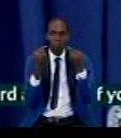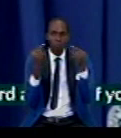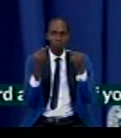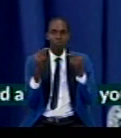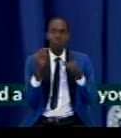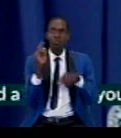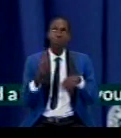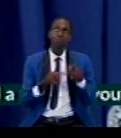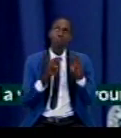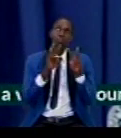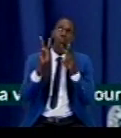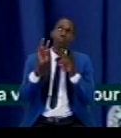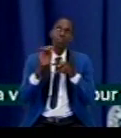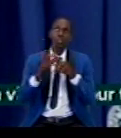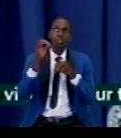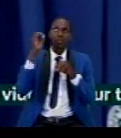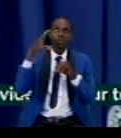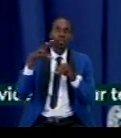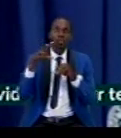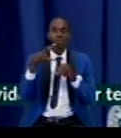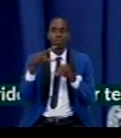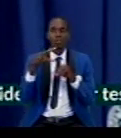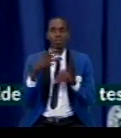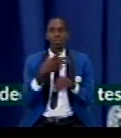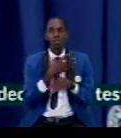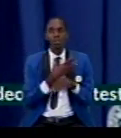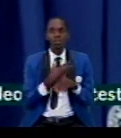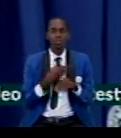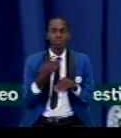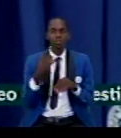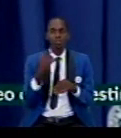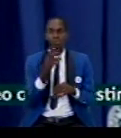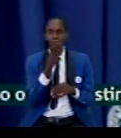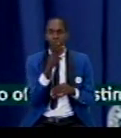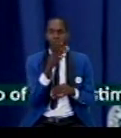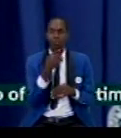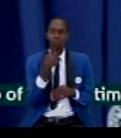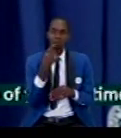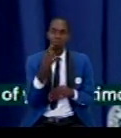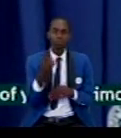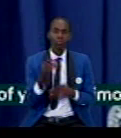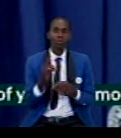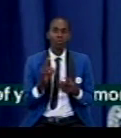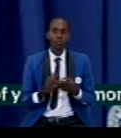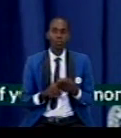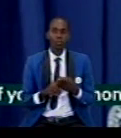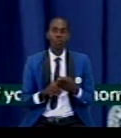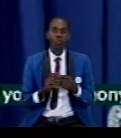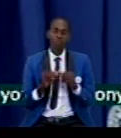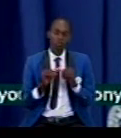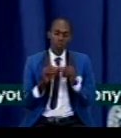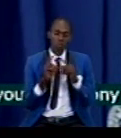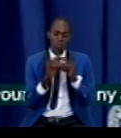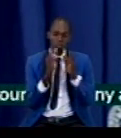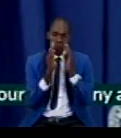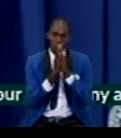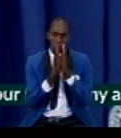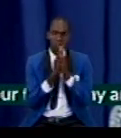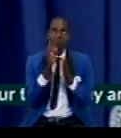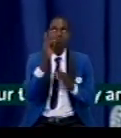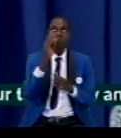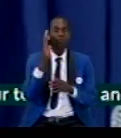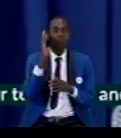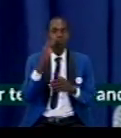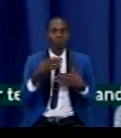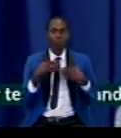my mom told me that I should continue praying. God will heal me. But yesterday, when